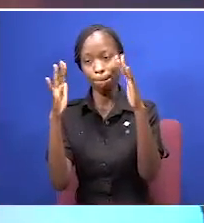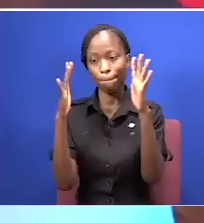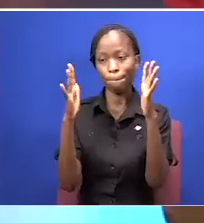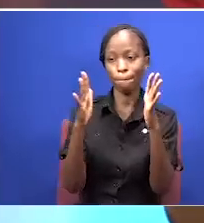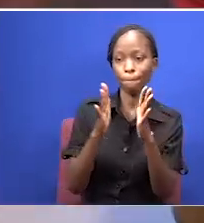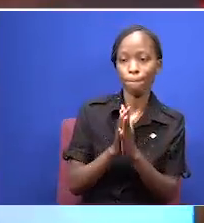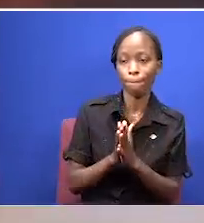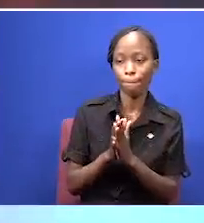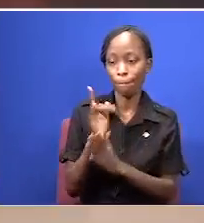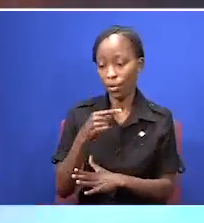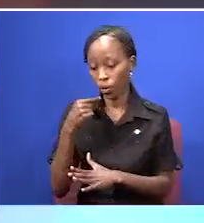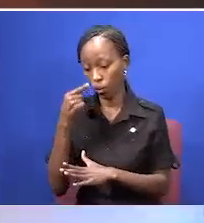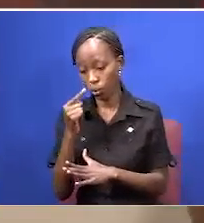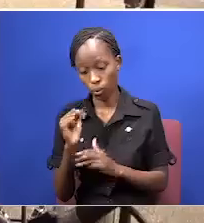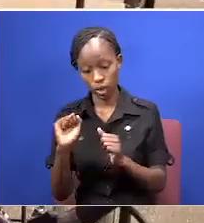hey